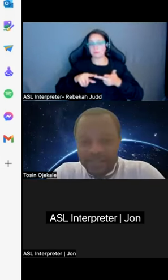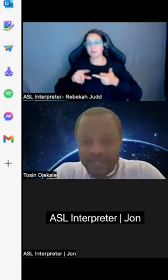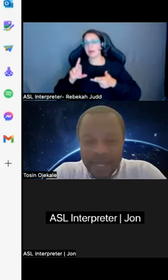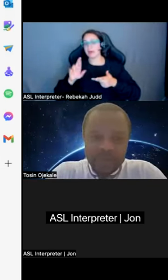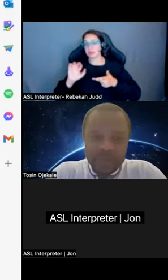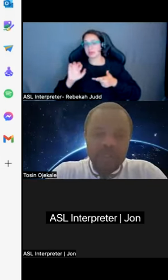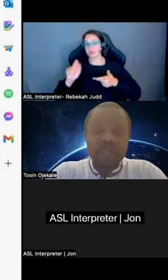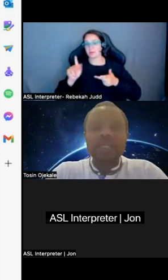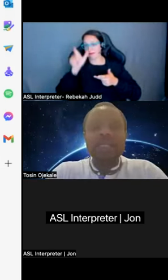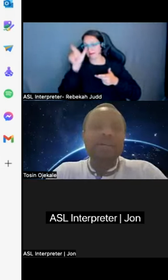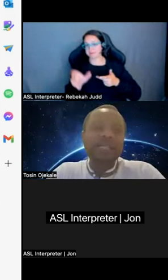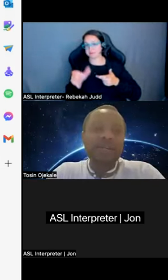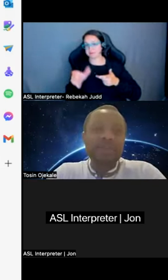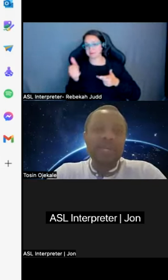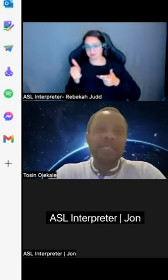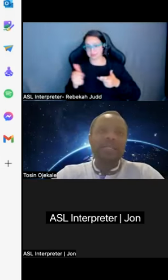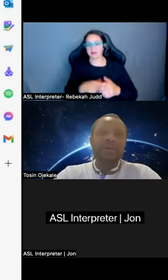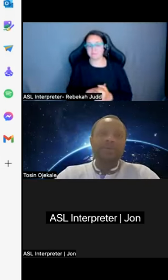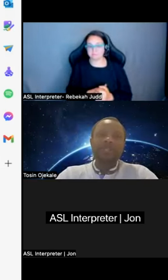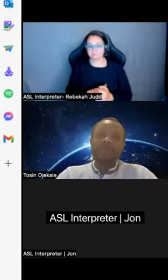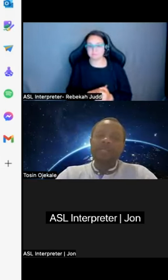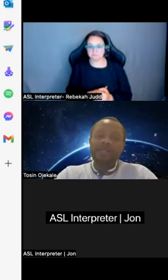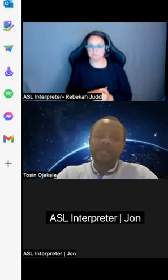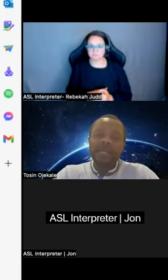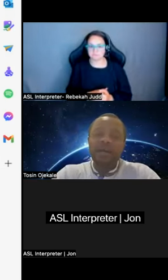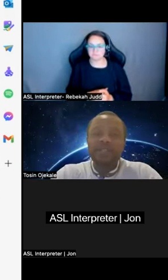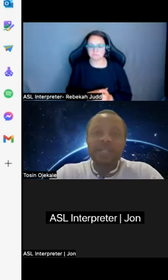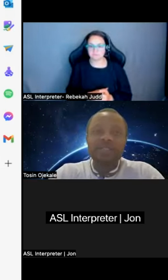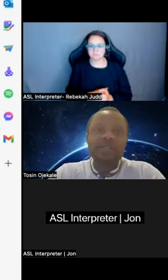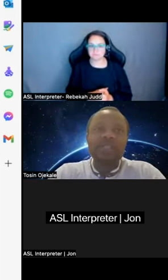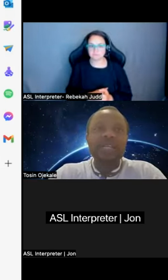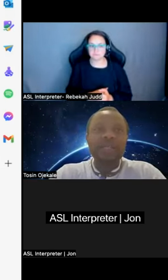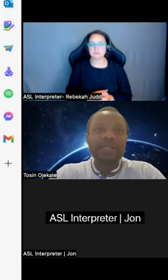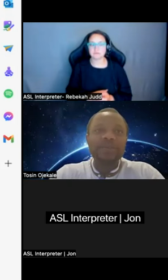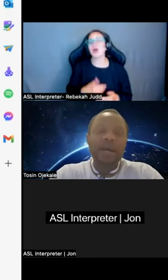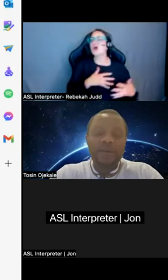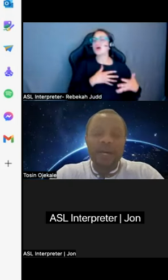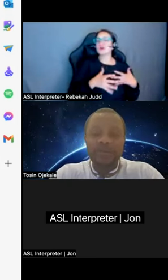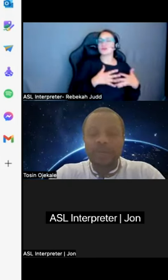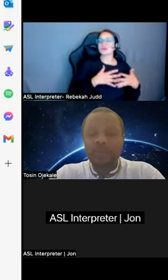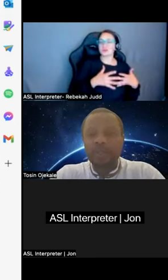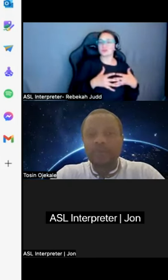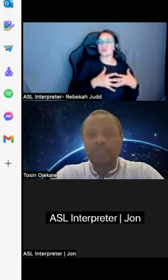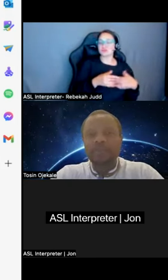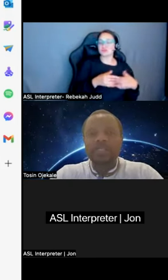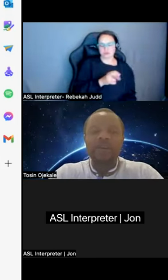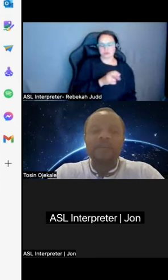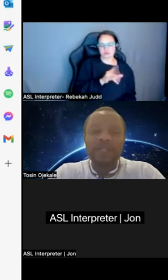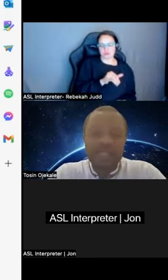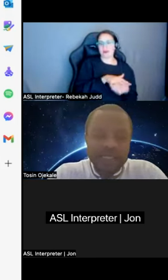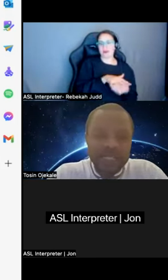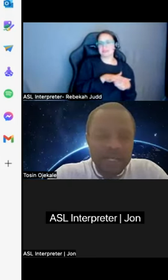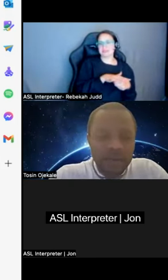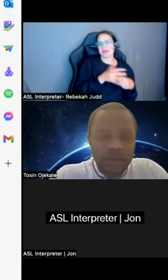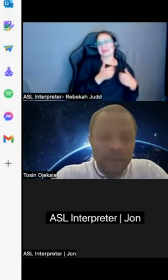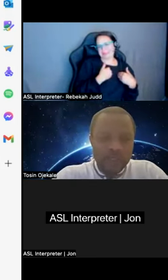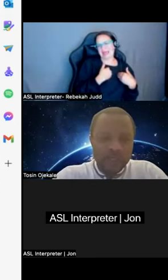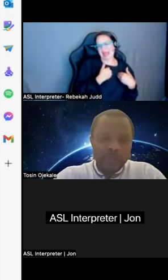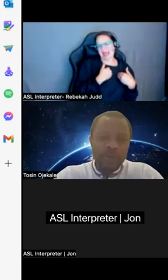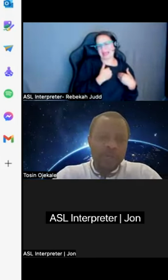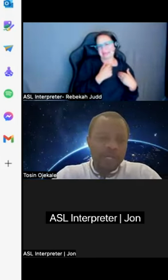racks as well. Now, this doesn't mean that your gray spaces doesn't have detection system. They do have as well, but for the sake of this class,